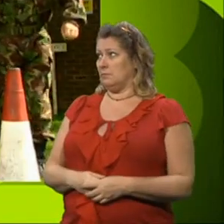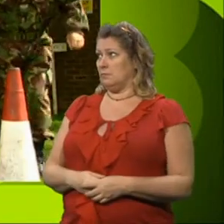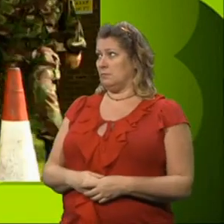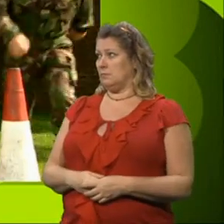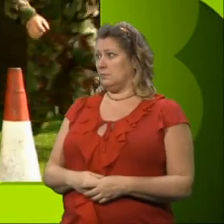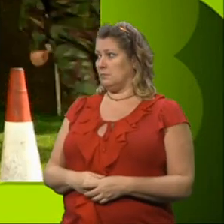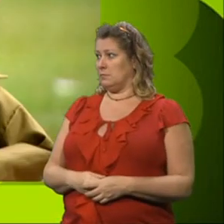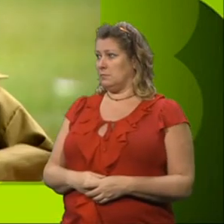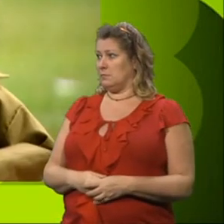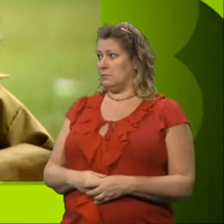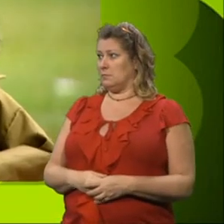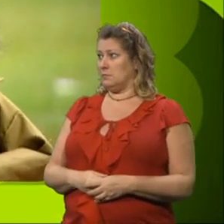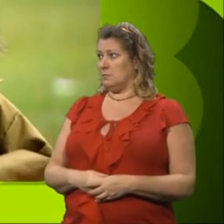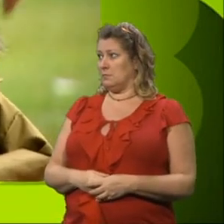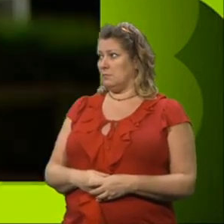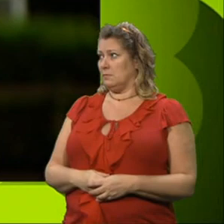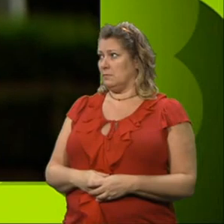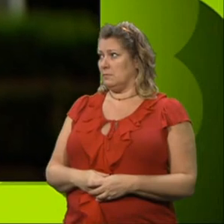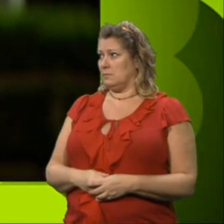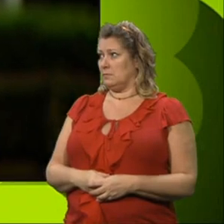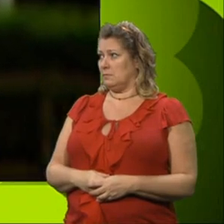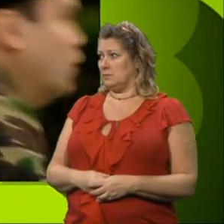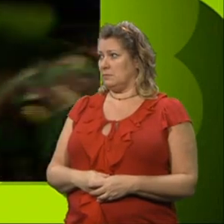Squad! Fall in!